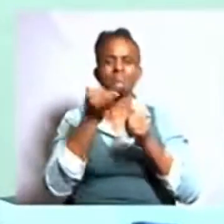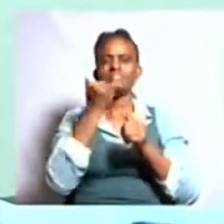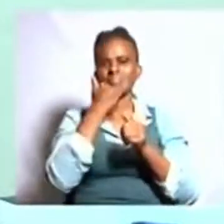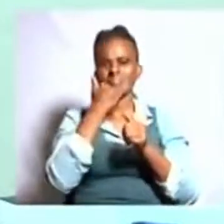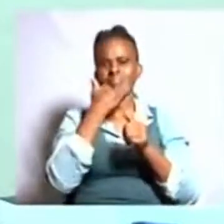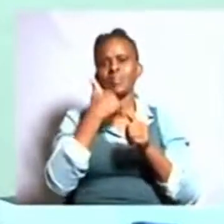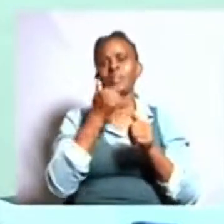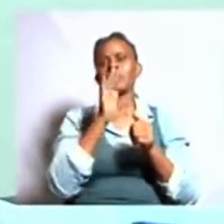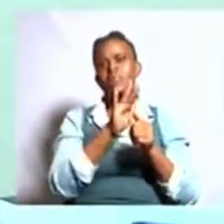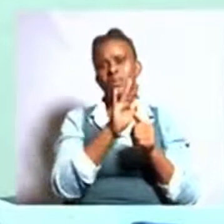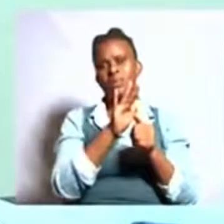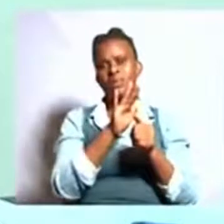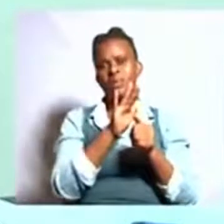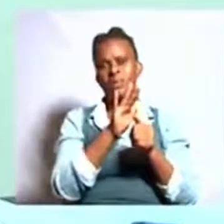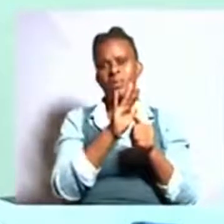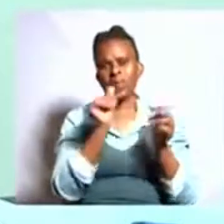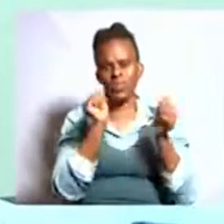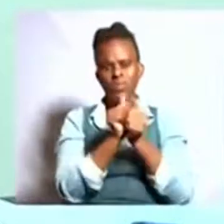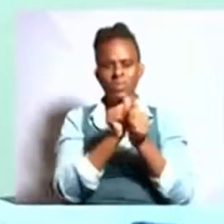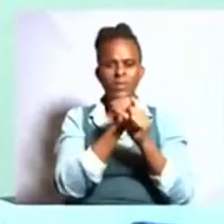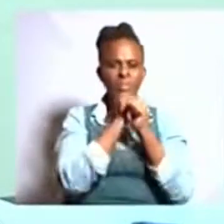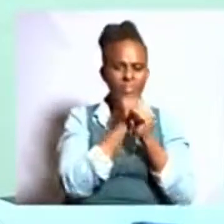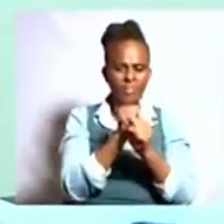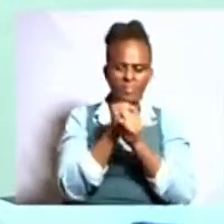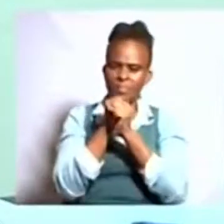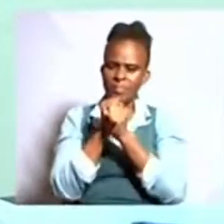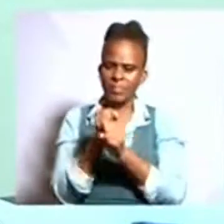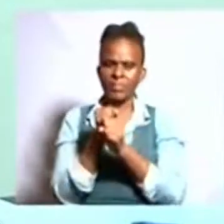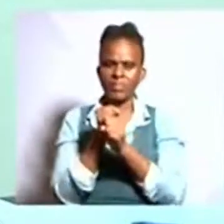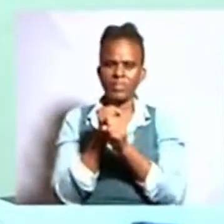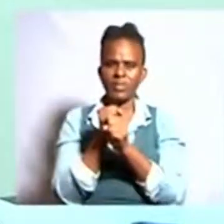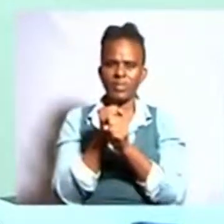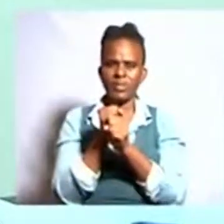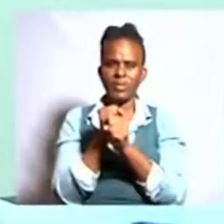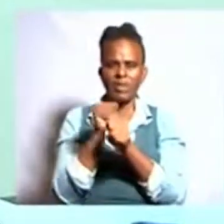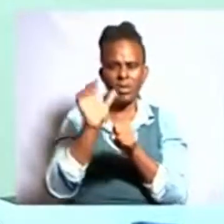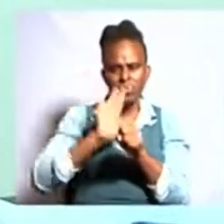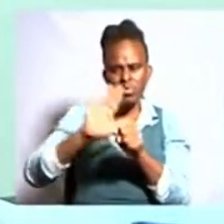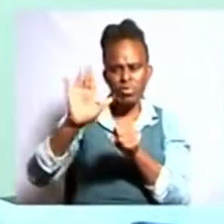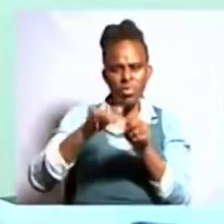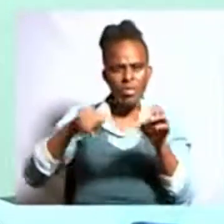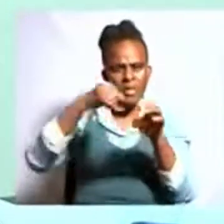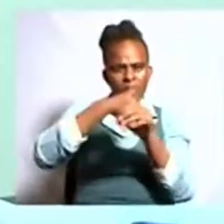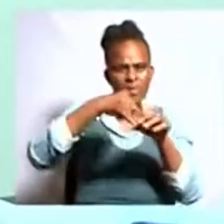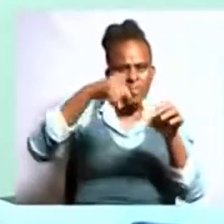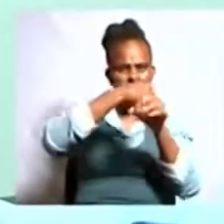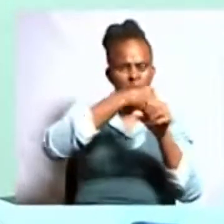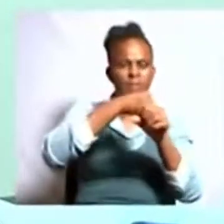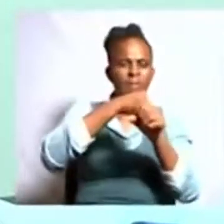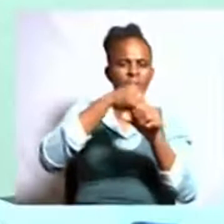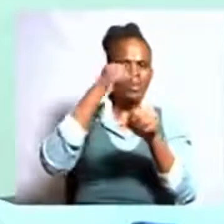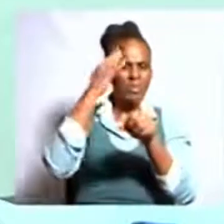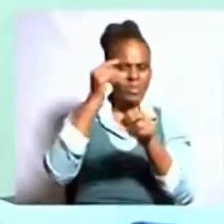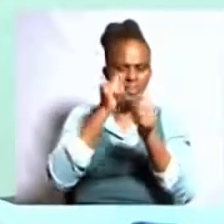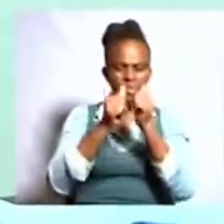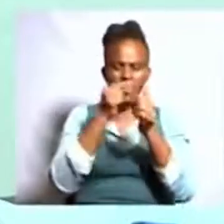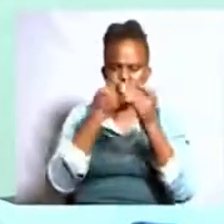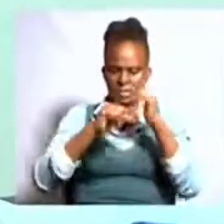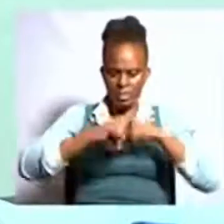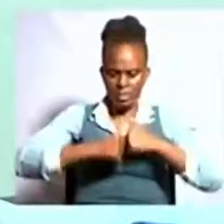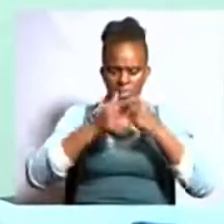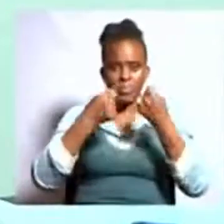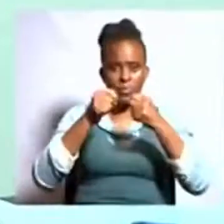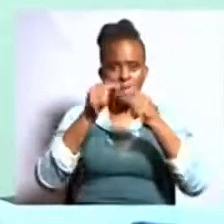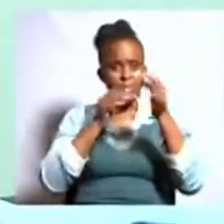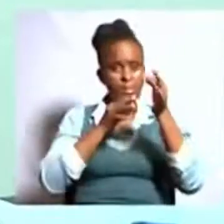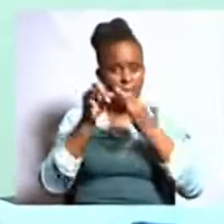on this one in terms of age. Their involvement was what we are trying to justify